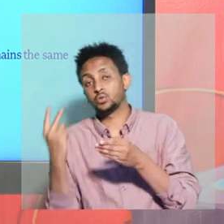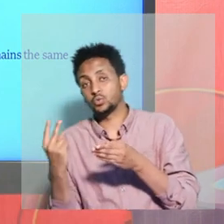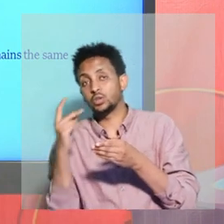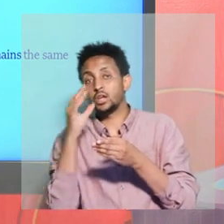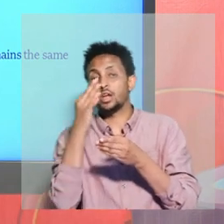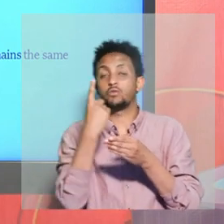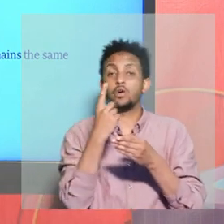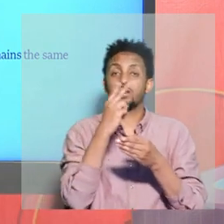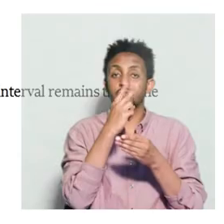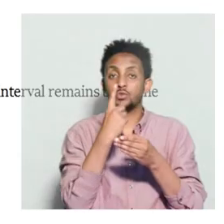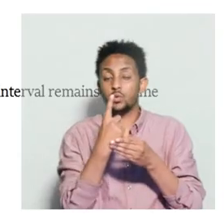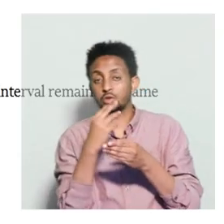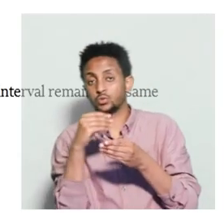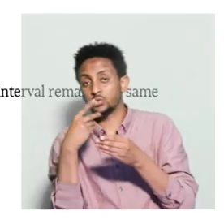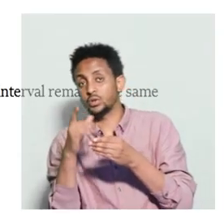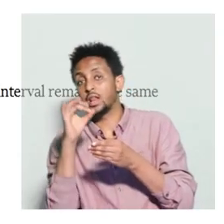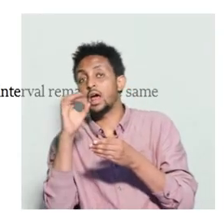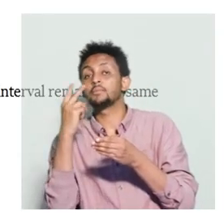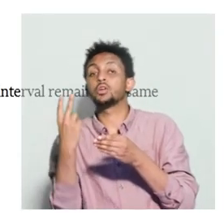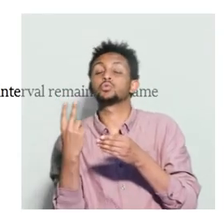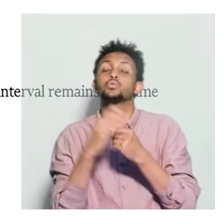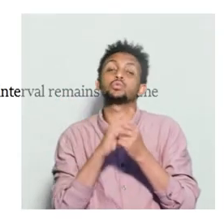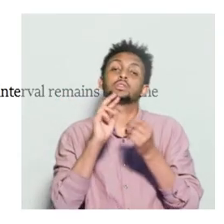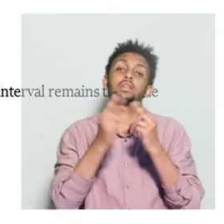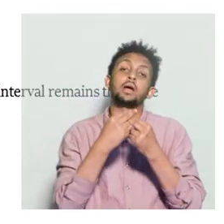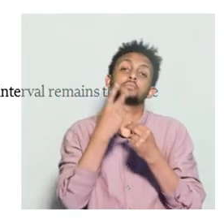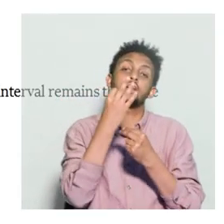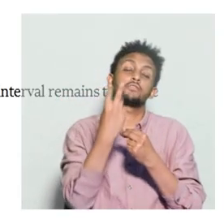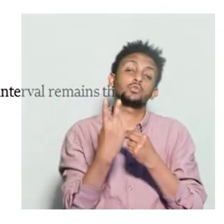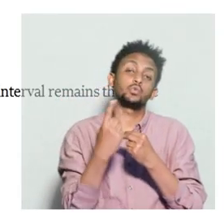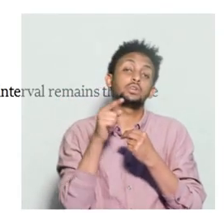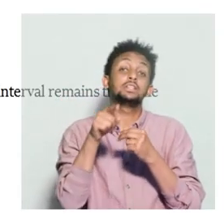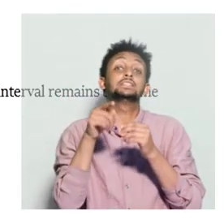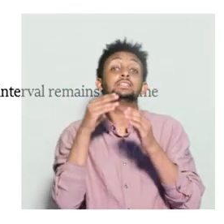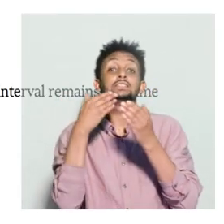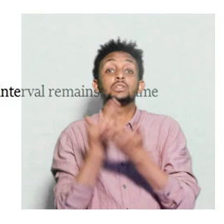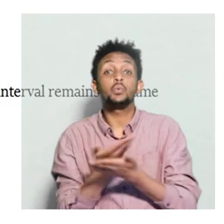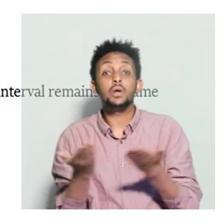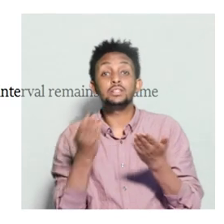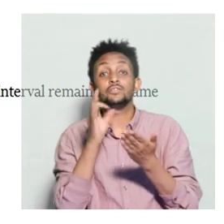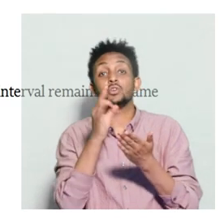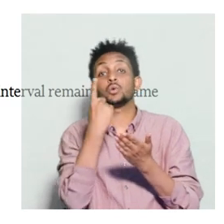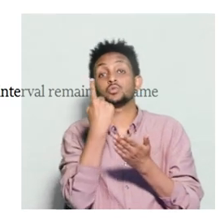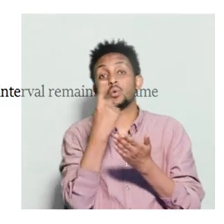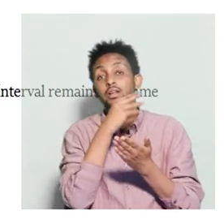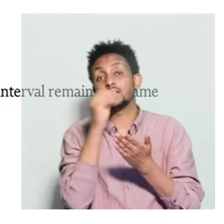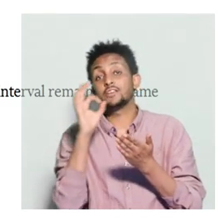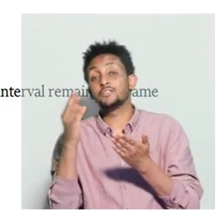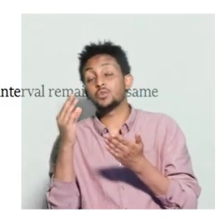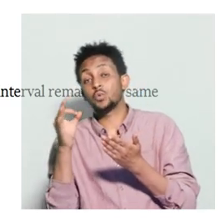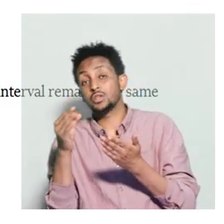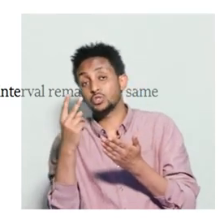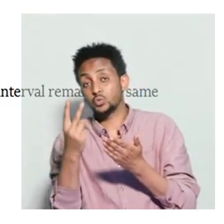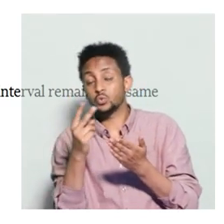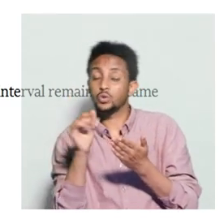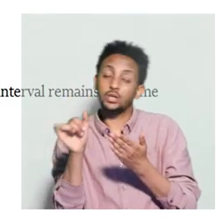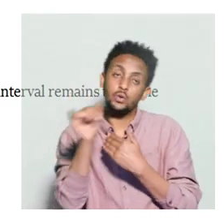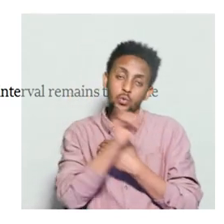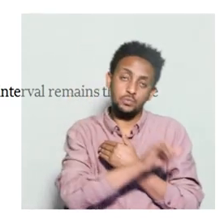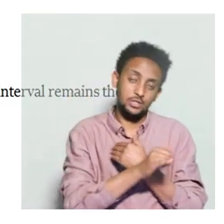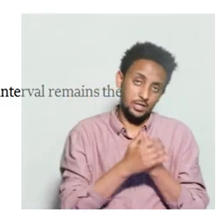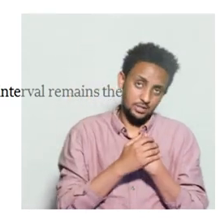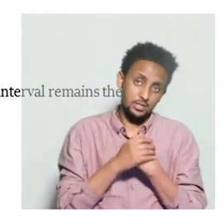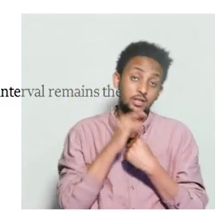F1. V2 can be given as lambda 2 times F2. In this case, frequency 1 and frequency 2 remains